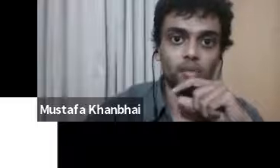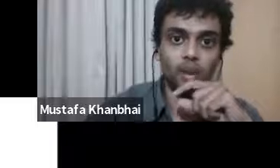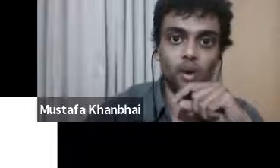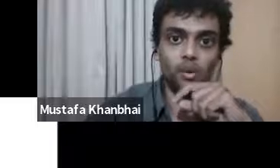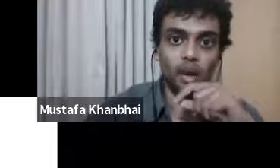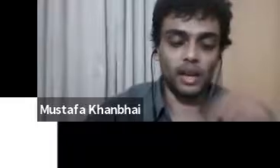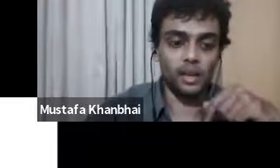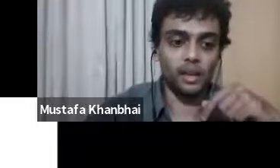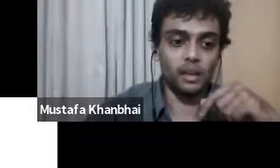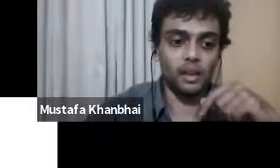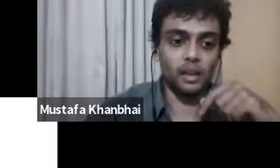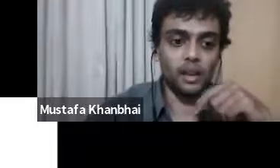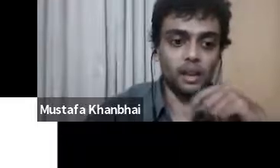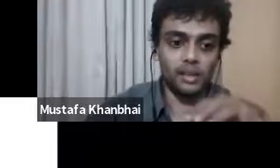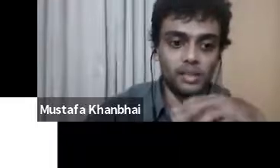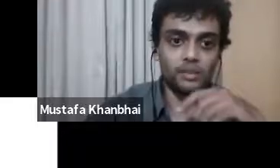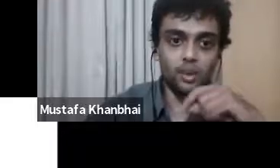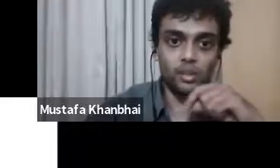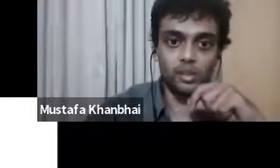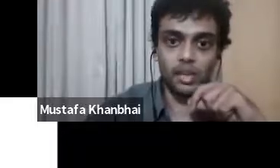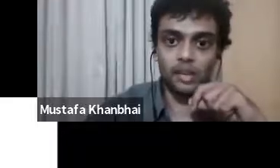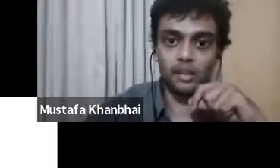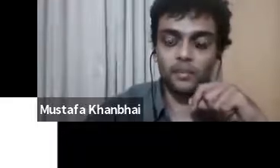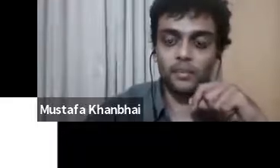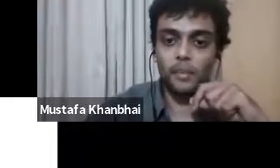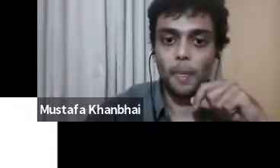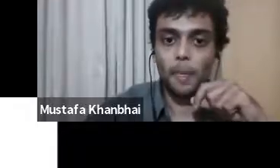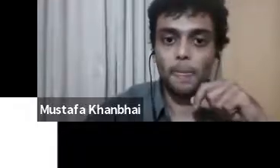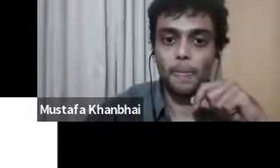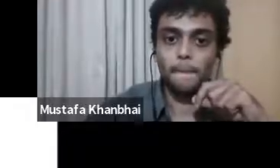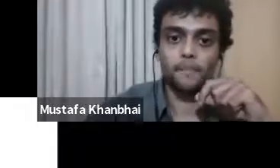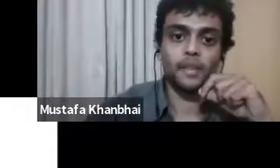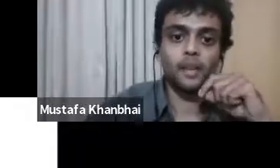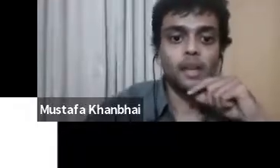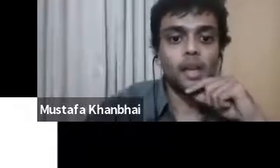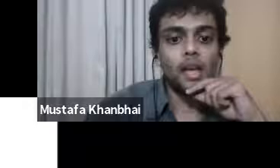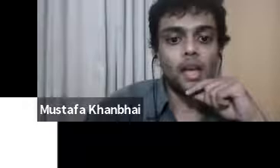But for now, I'll just leave the question there.